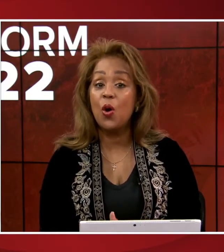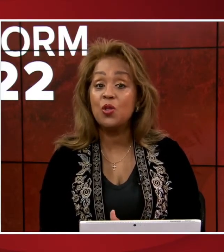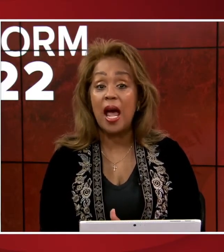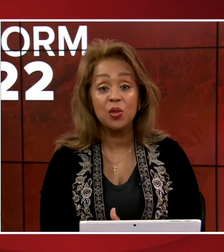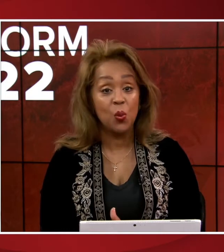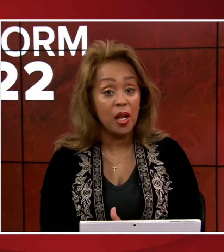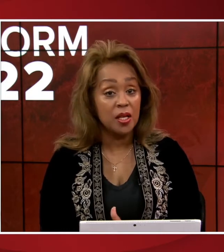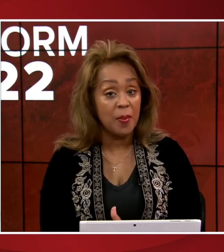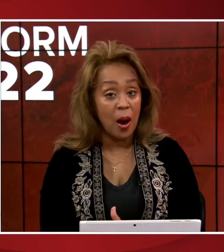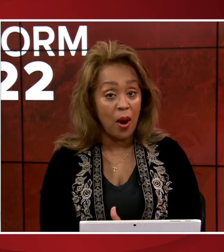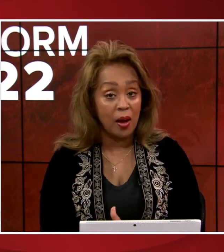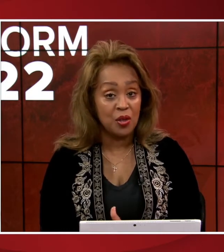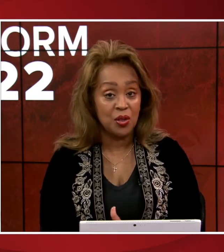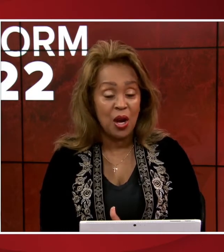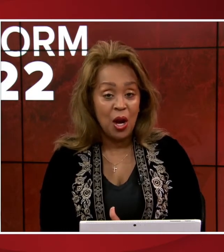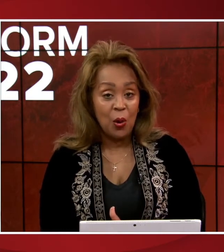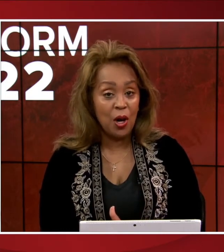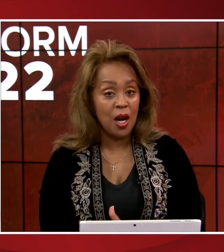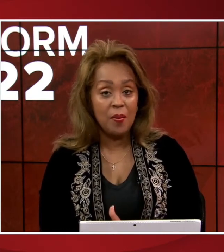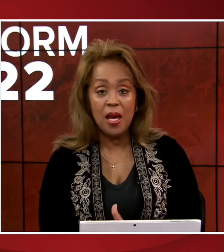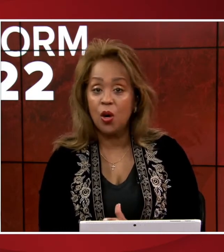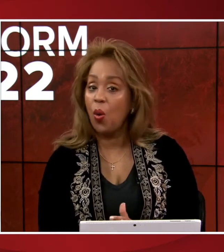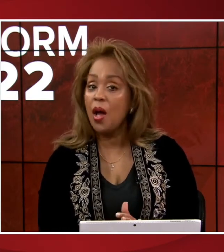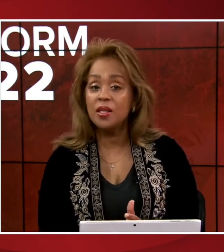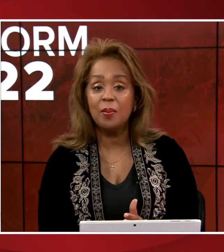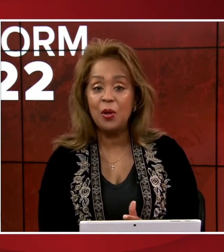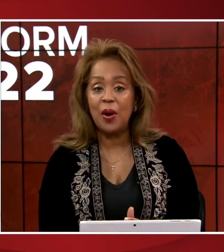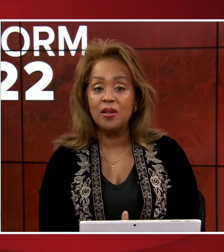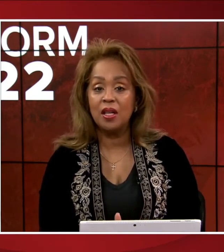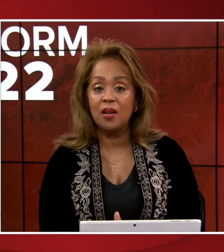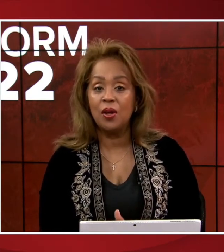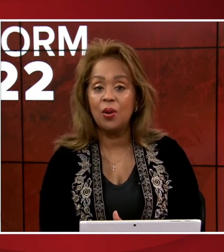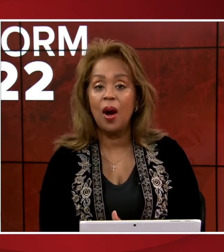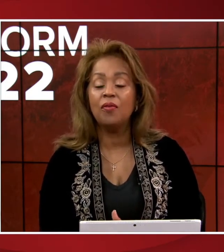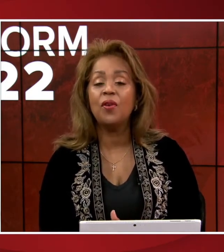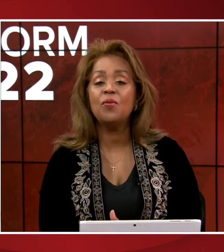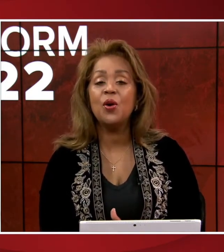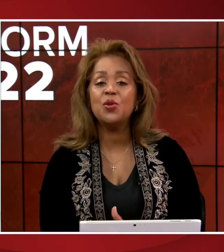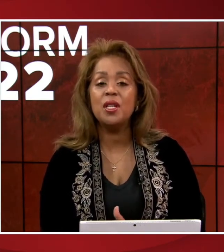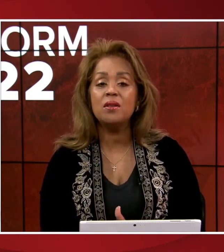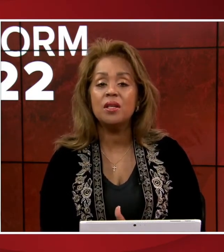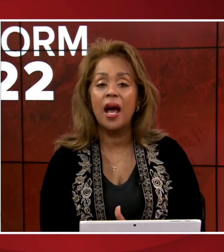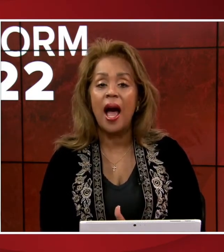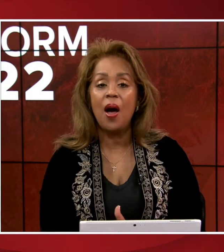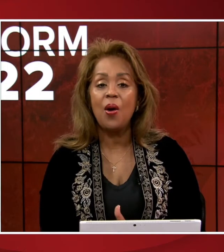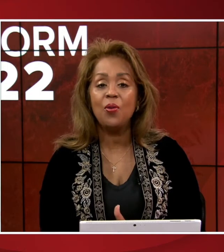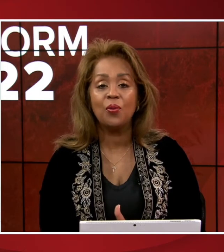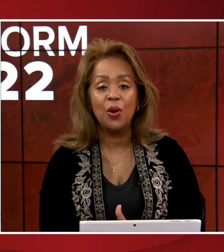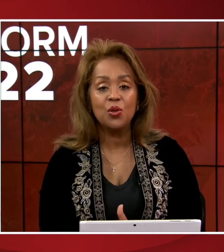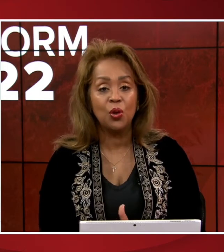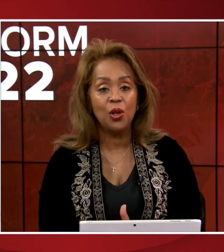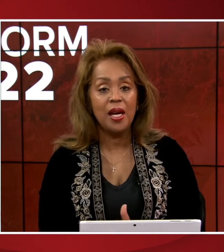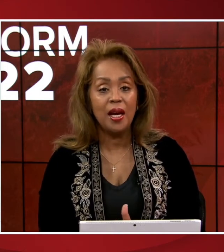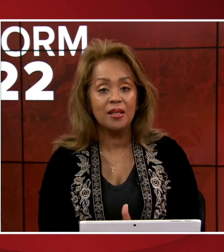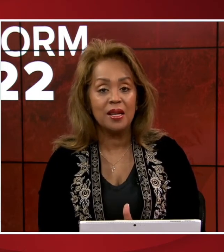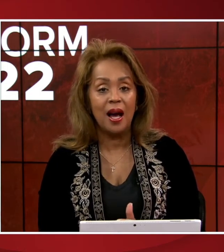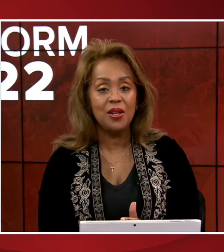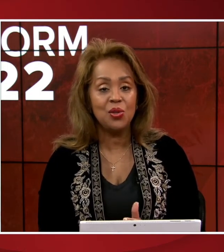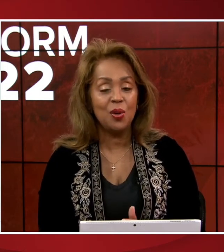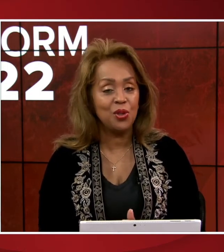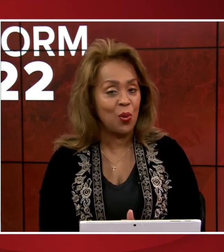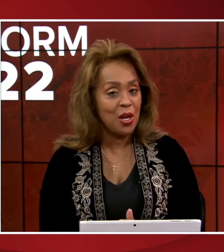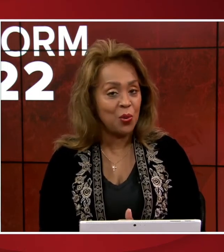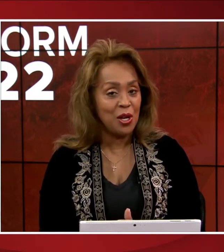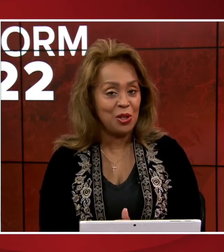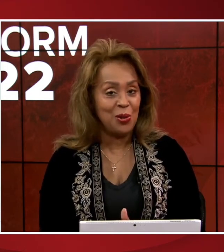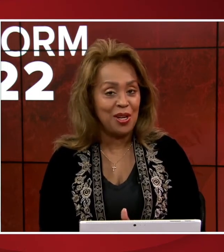our roads as well as power outages. We're going to be across the Bluegrass to give you a front row seat to how the roads are looking as the ice